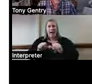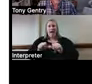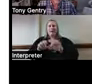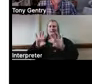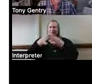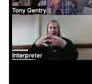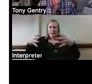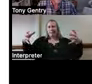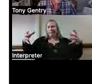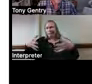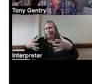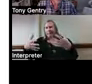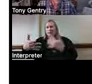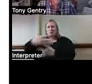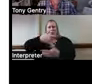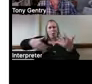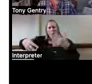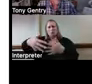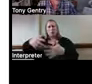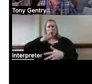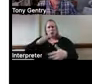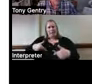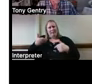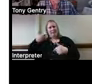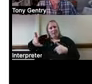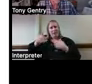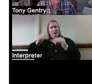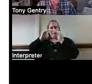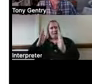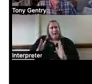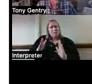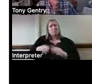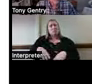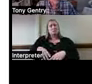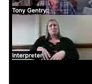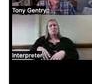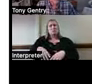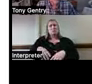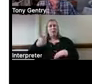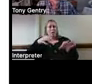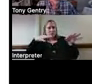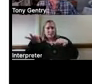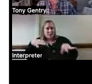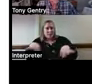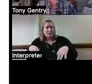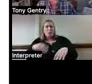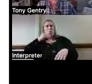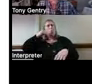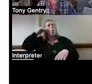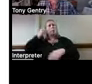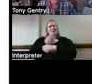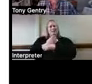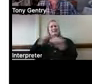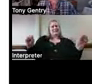family or social unit that occupies it, a household. Another definition, home is a safe